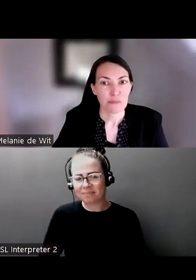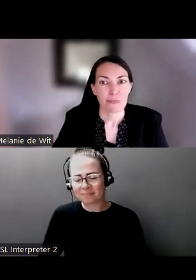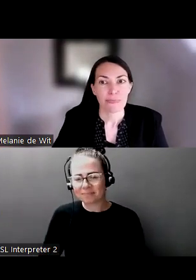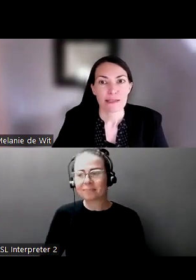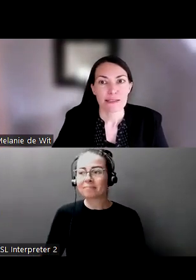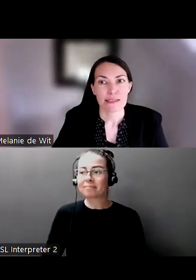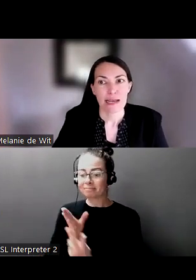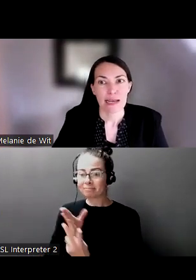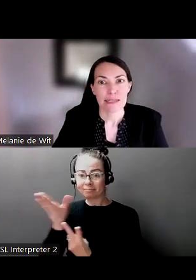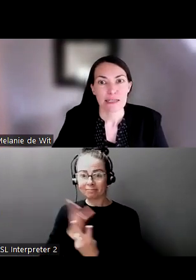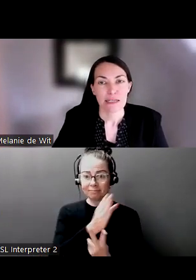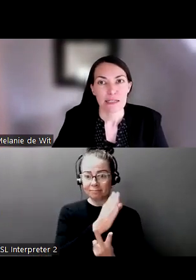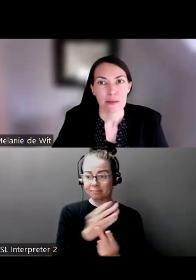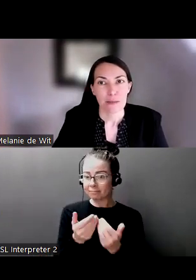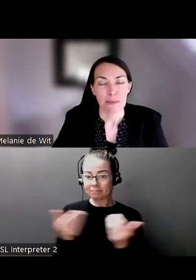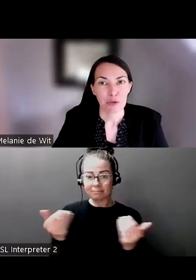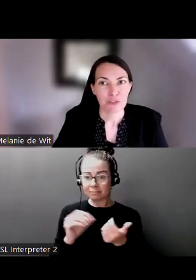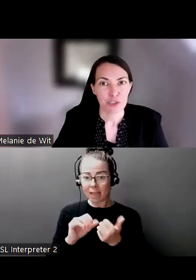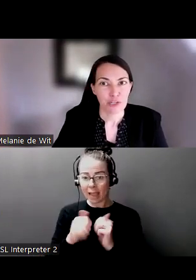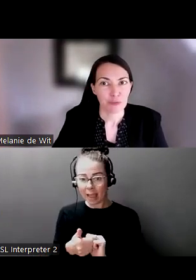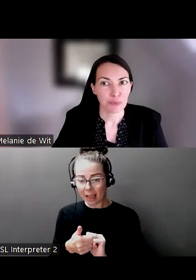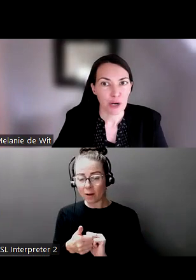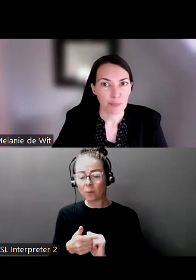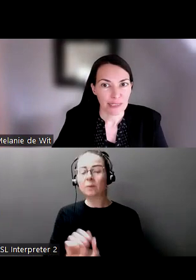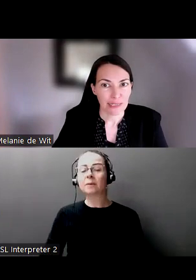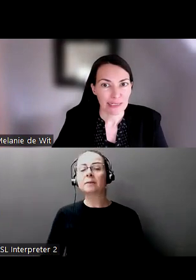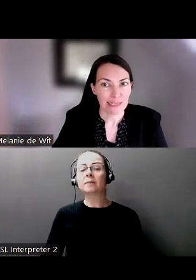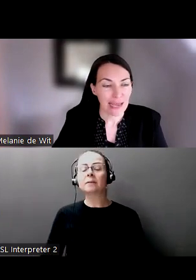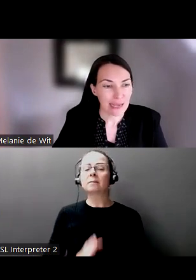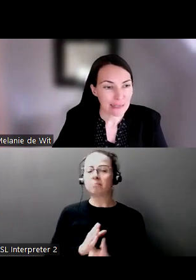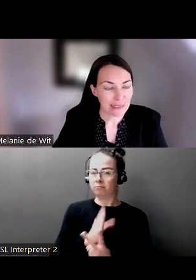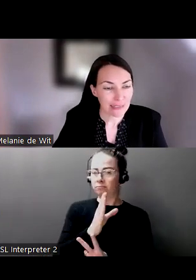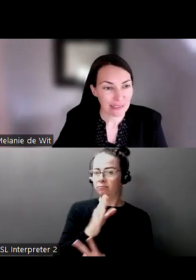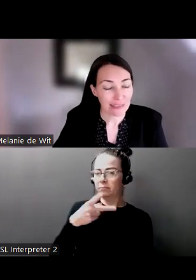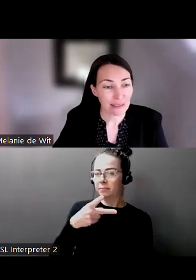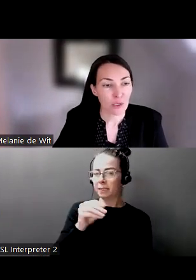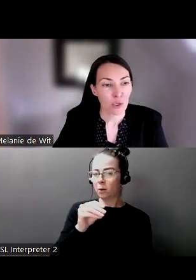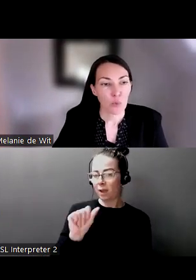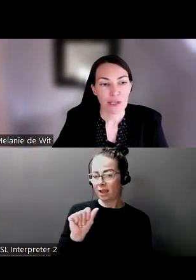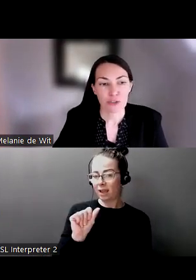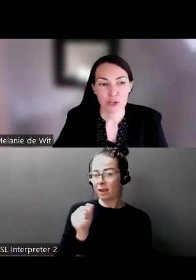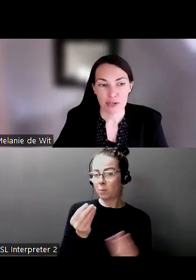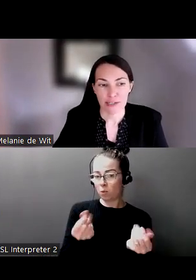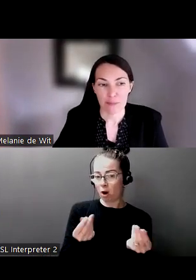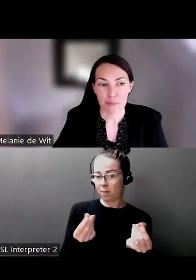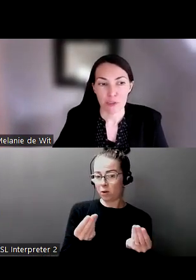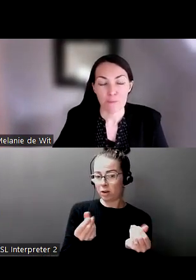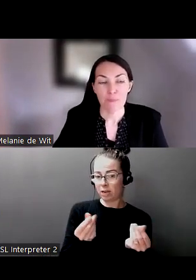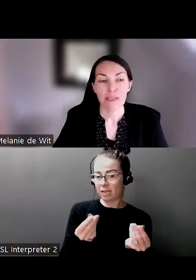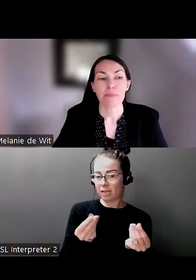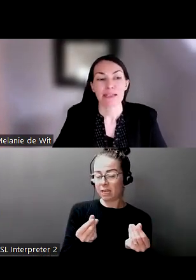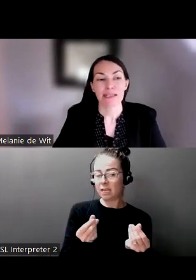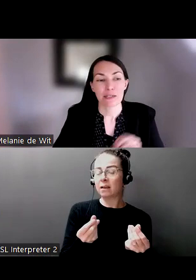feature is that a power of attorney for property can kick in when you're not